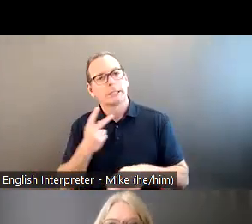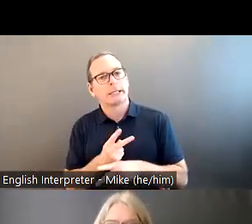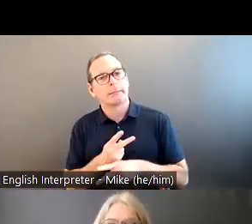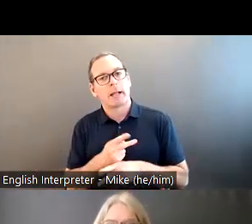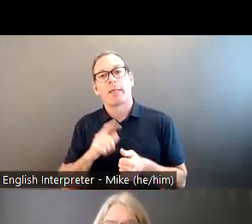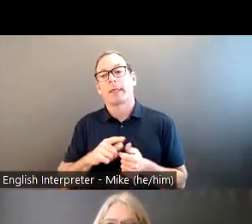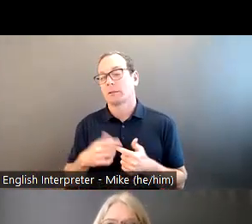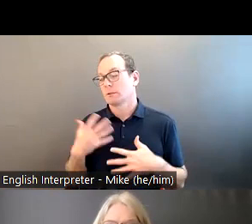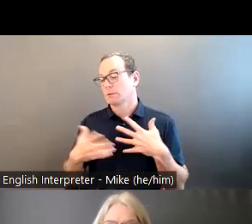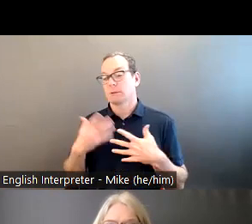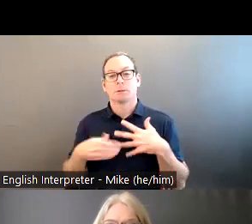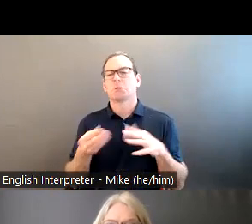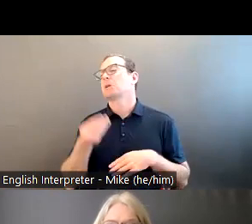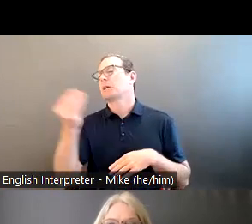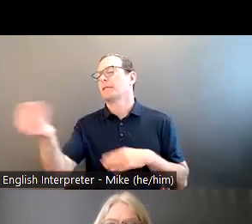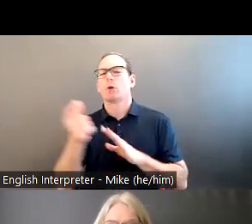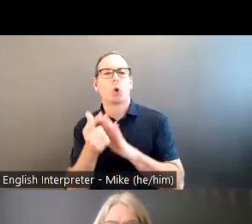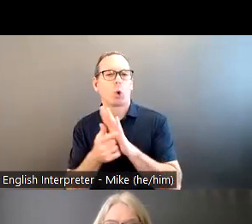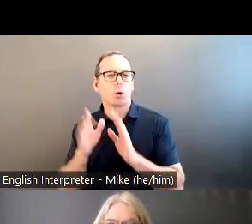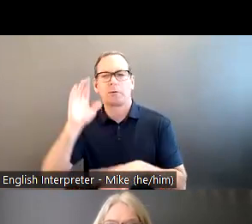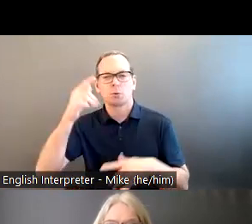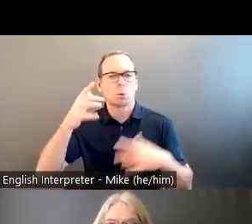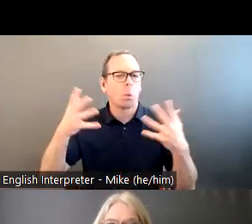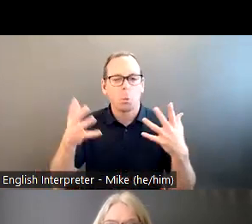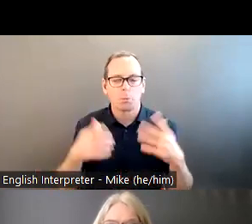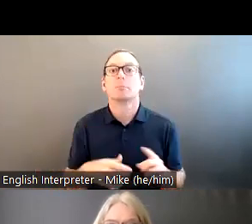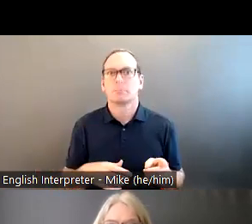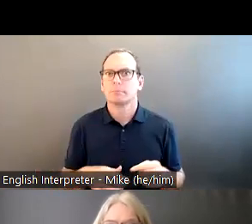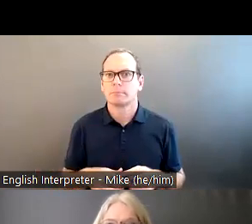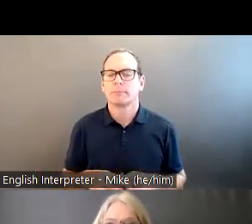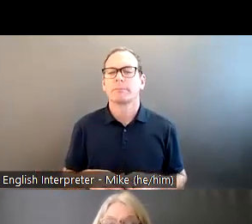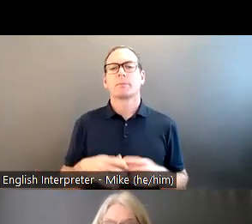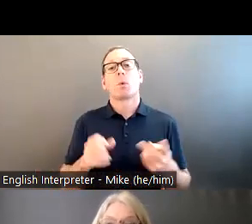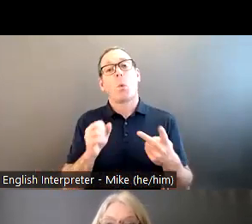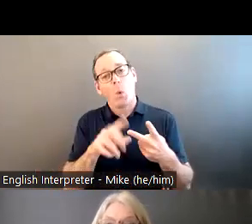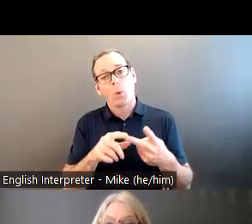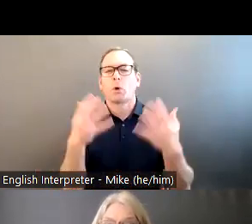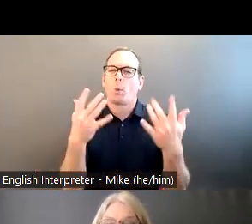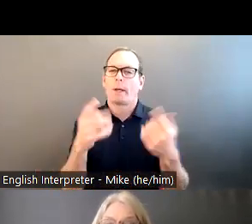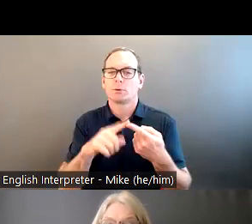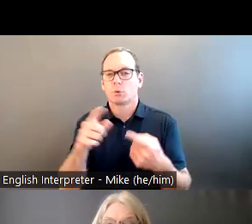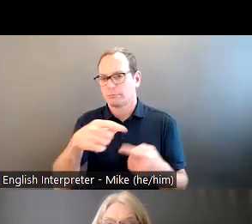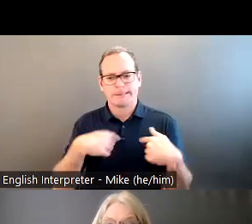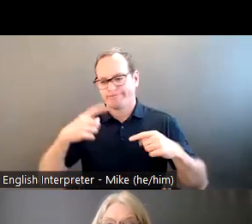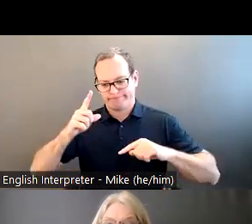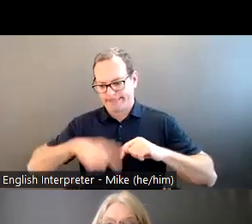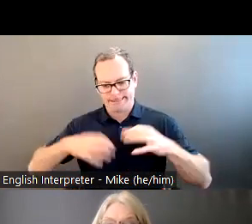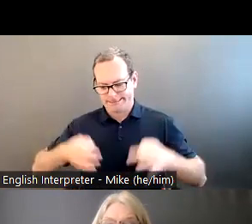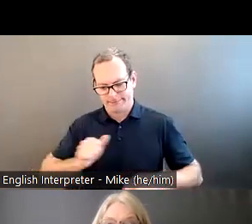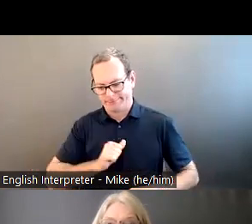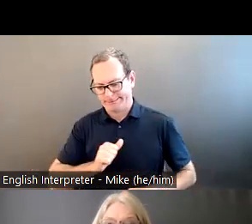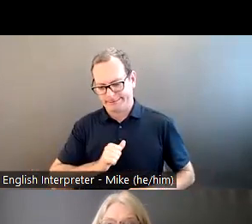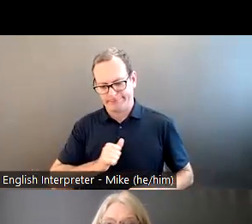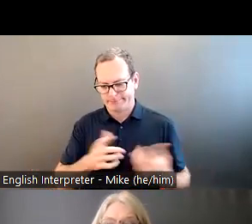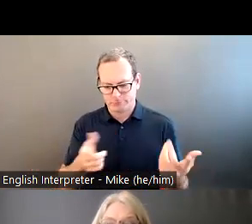be effective when you're found to be incapable, in which case you need to have something stating who's going to find you incapable,